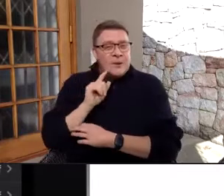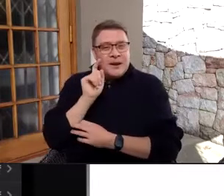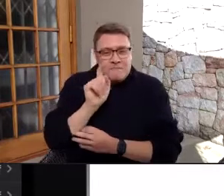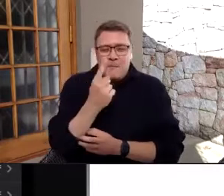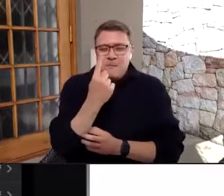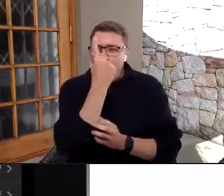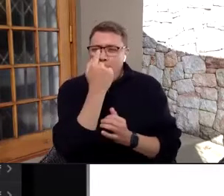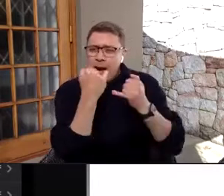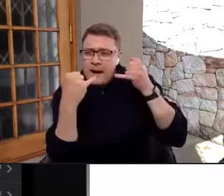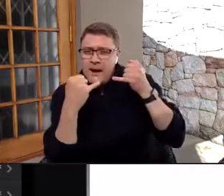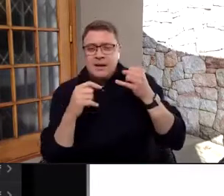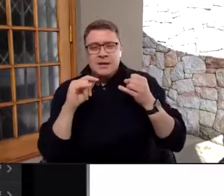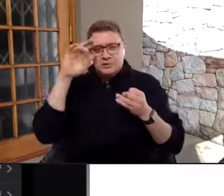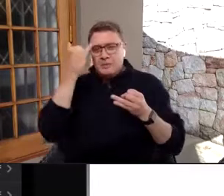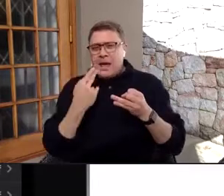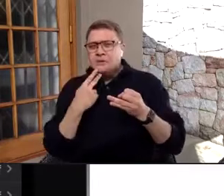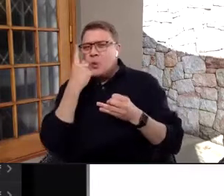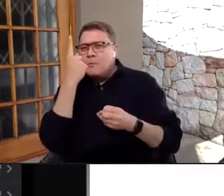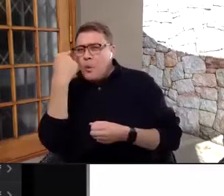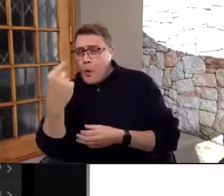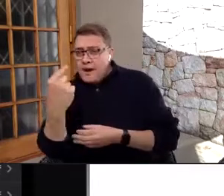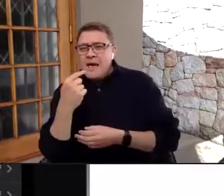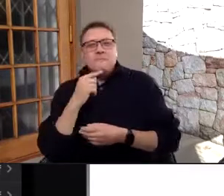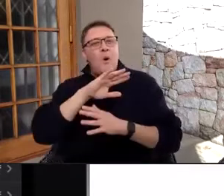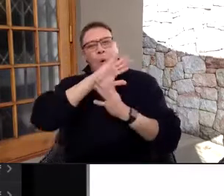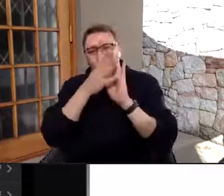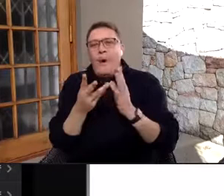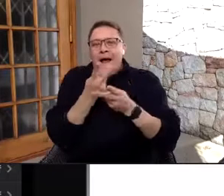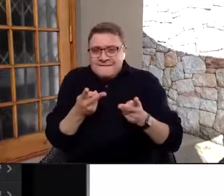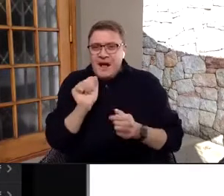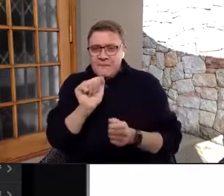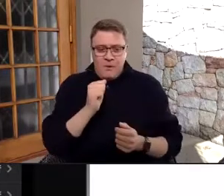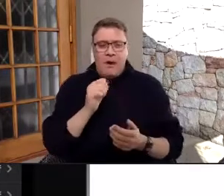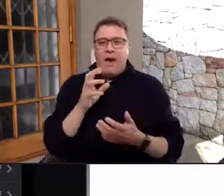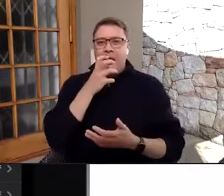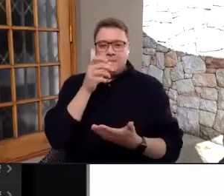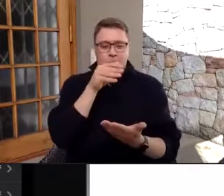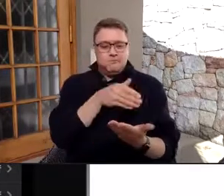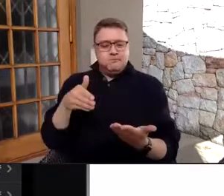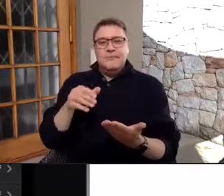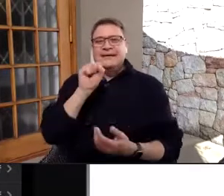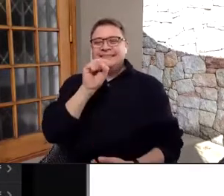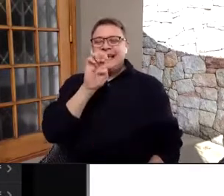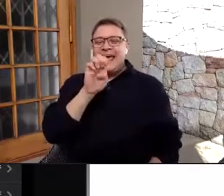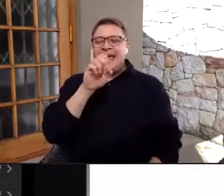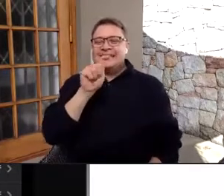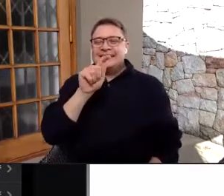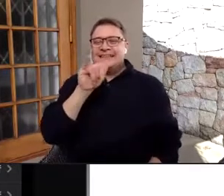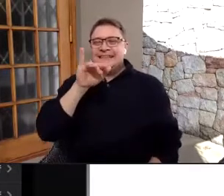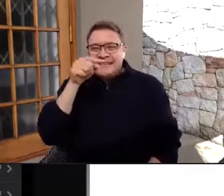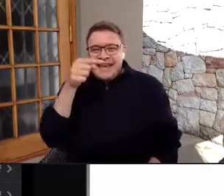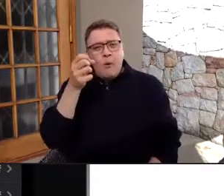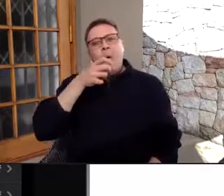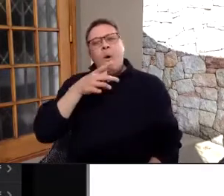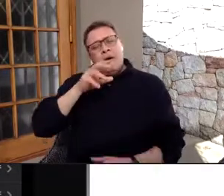touched on another. They're all available in your devices. When you open up the settings menu, you will see all of these